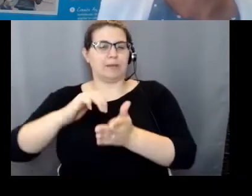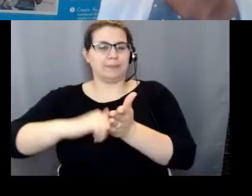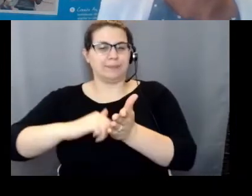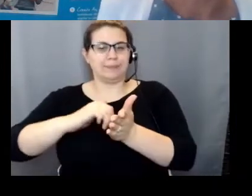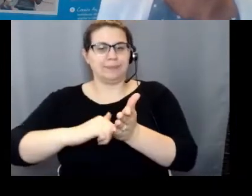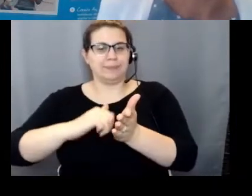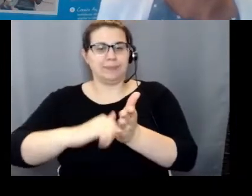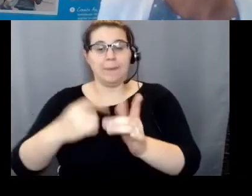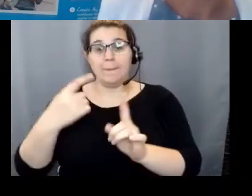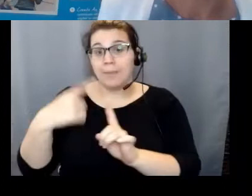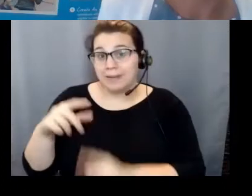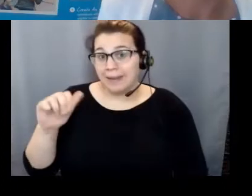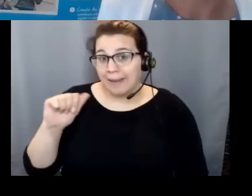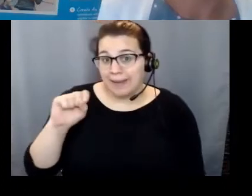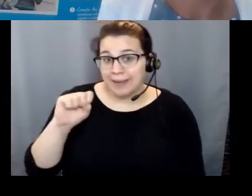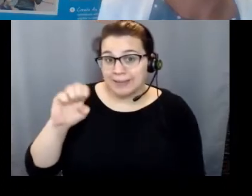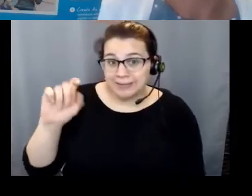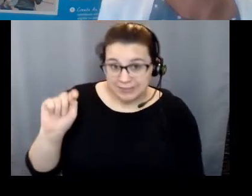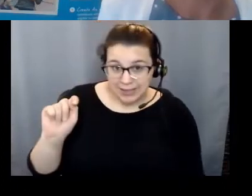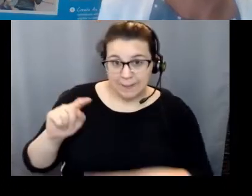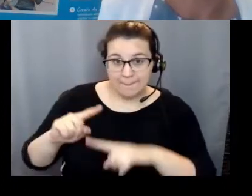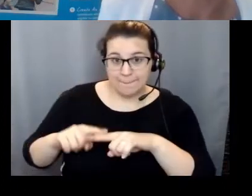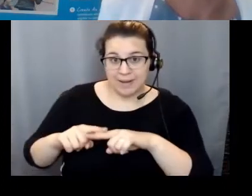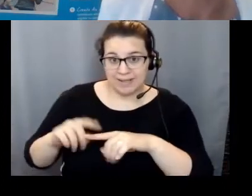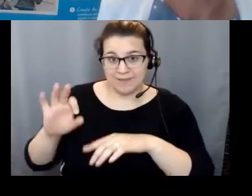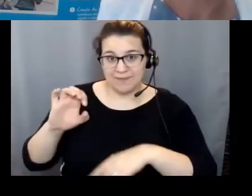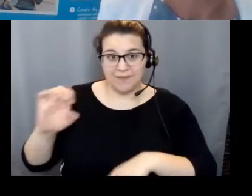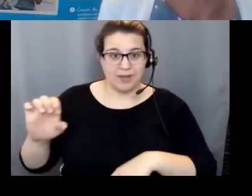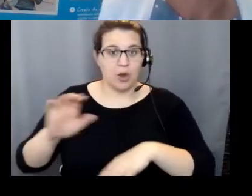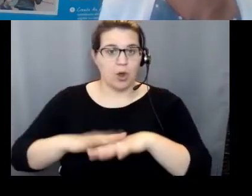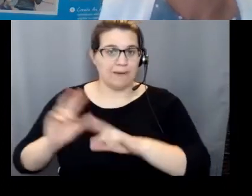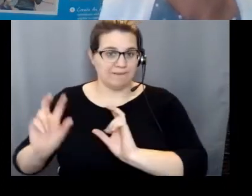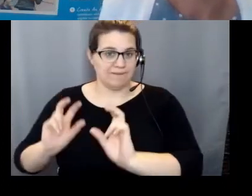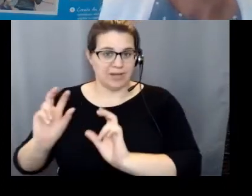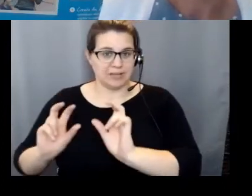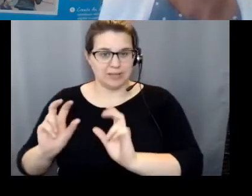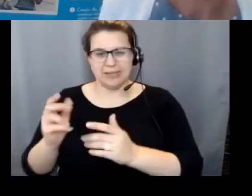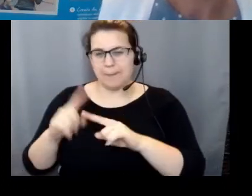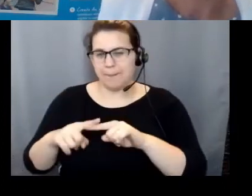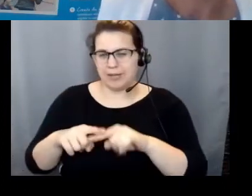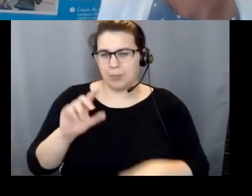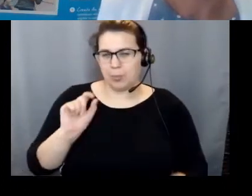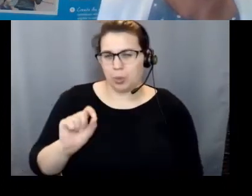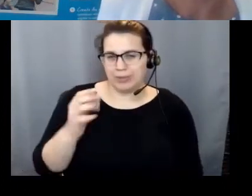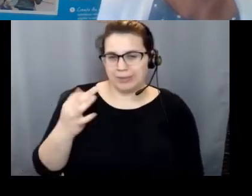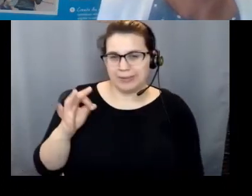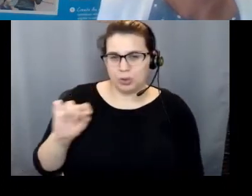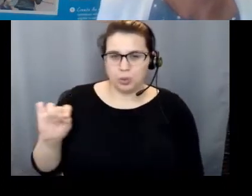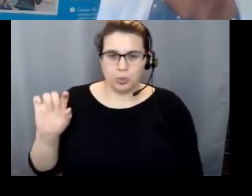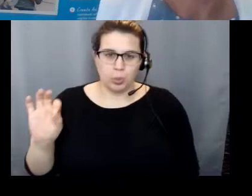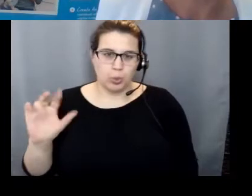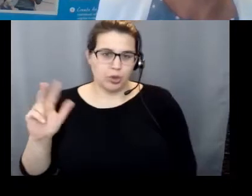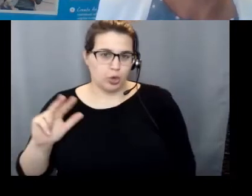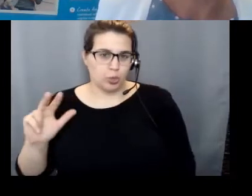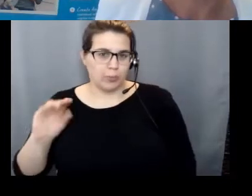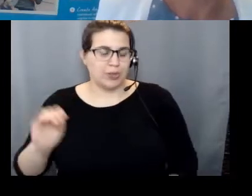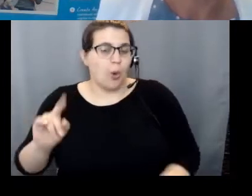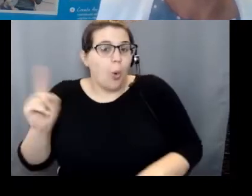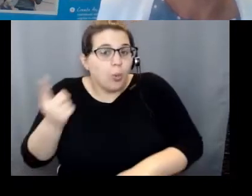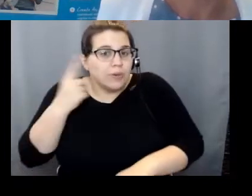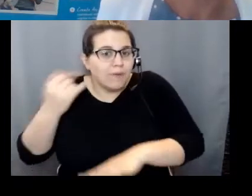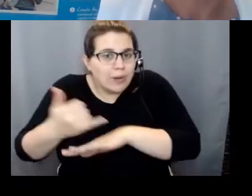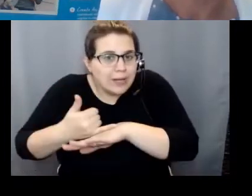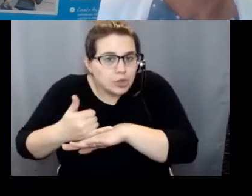investment options, and that is between 0.19 and 0.33% and applies only to the earnings portion of